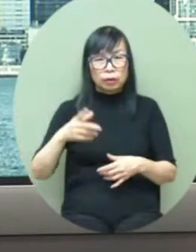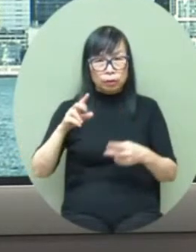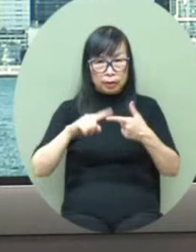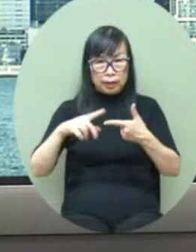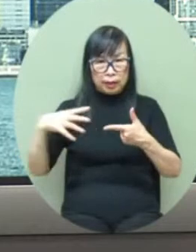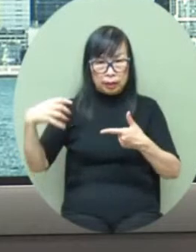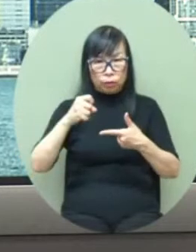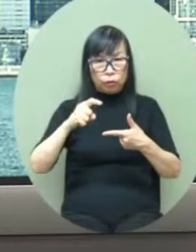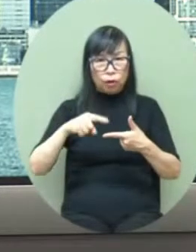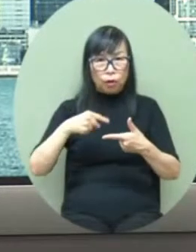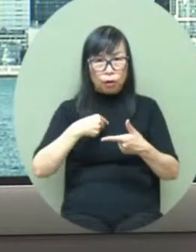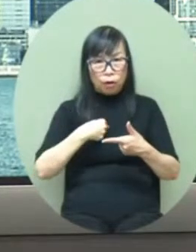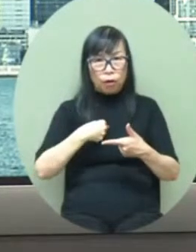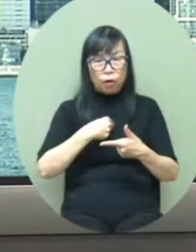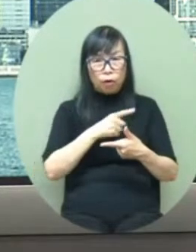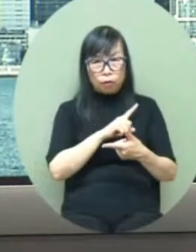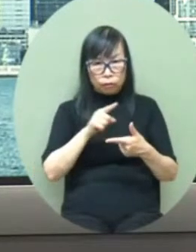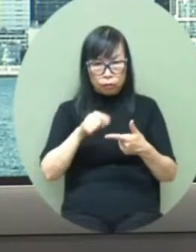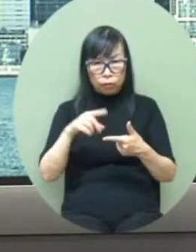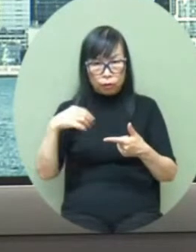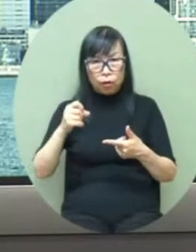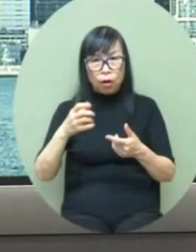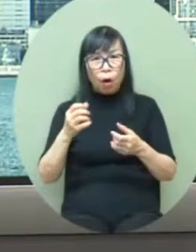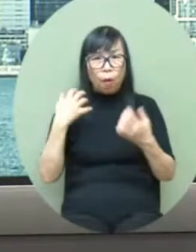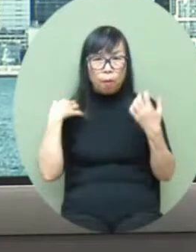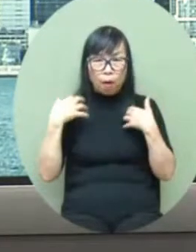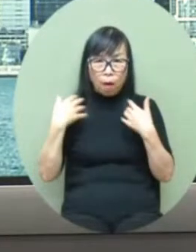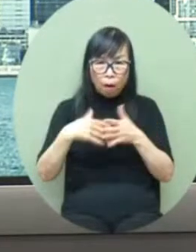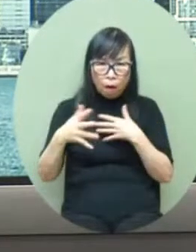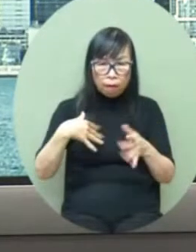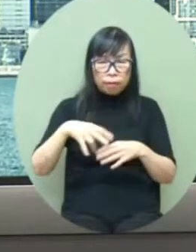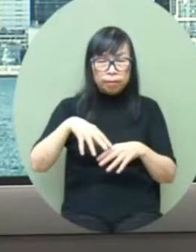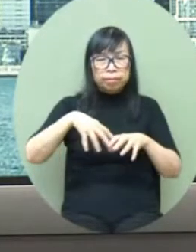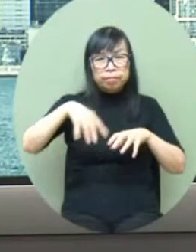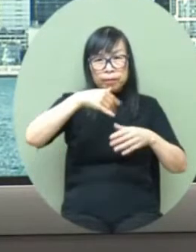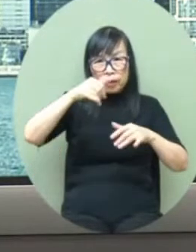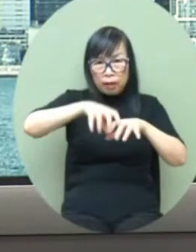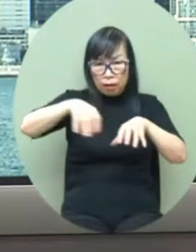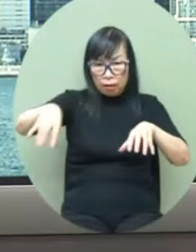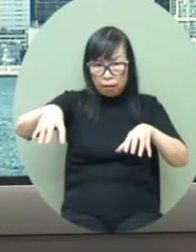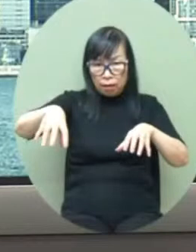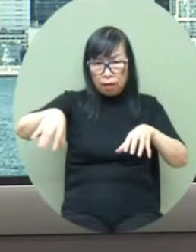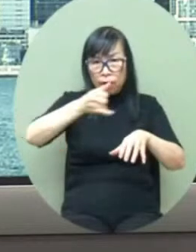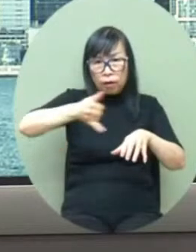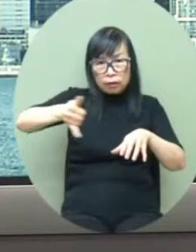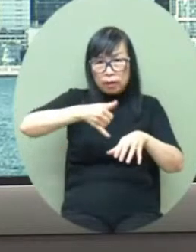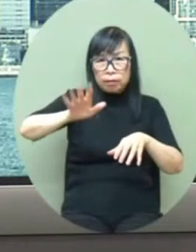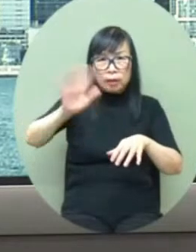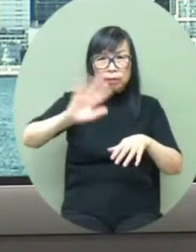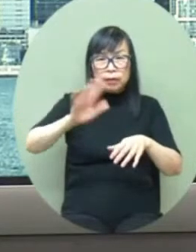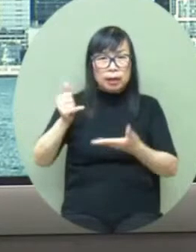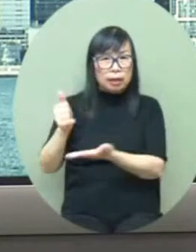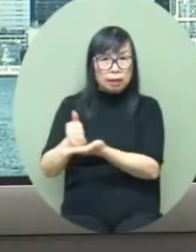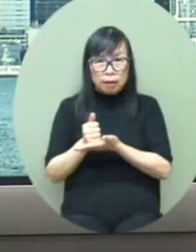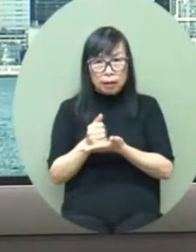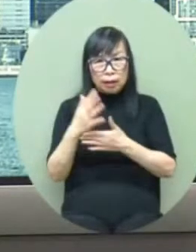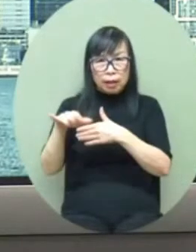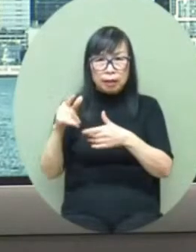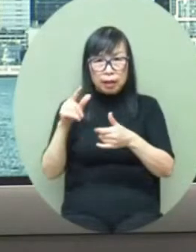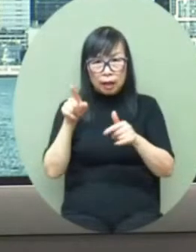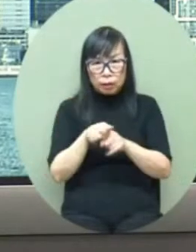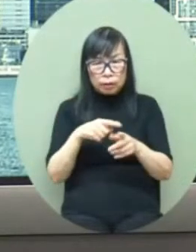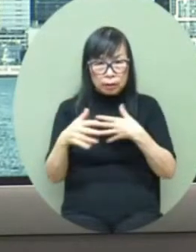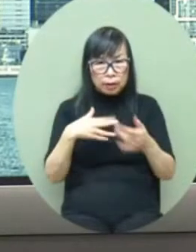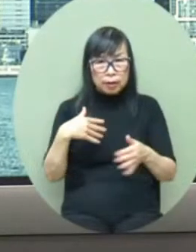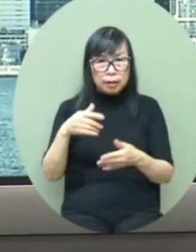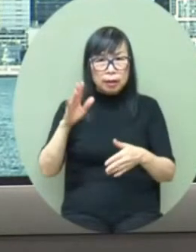circle enables us to travel within the area within 1 hour. I myself and the CS will